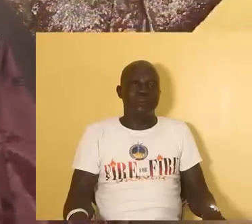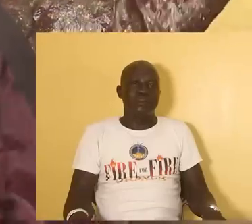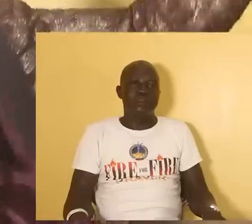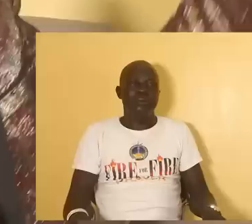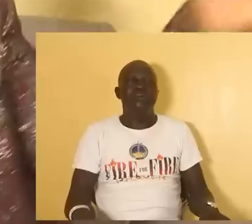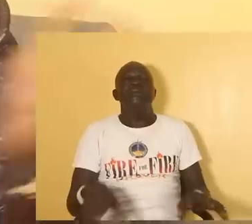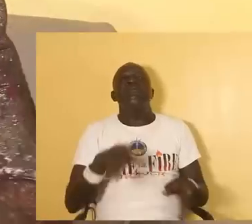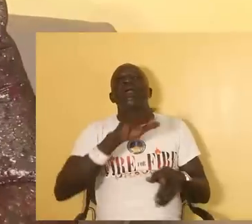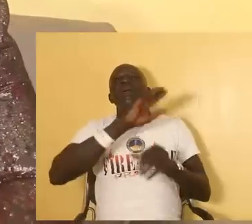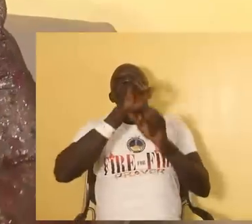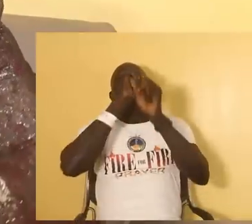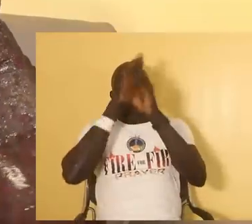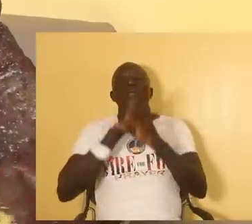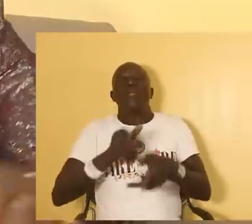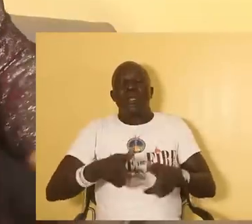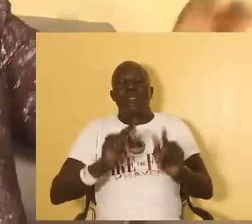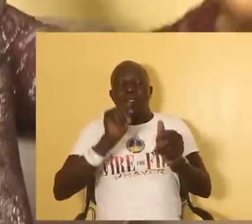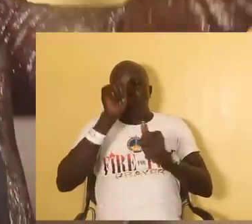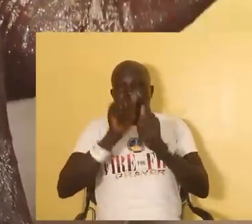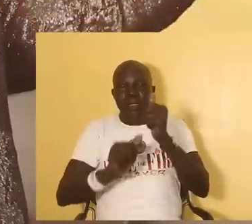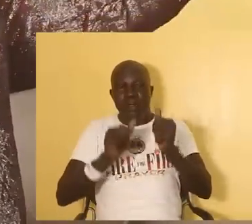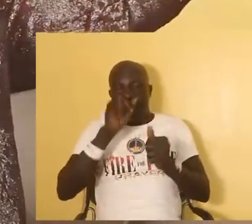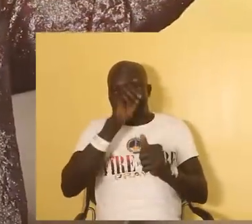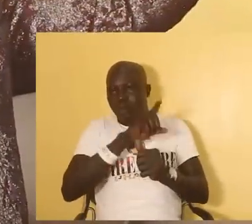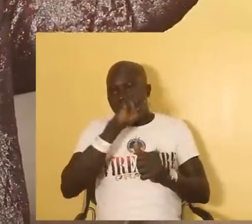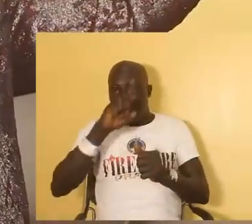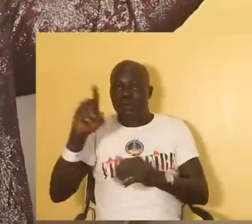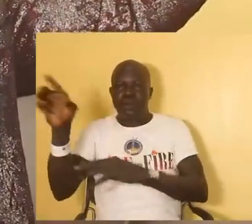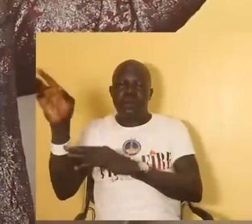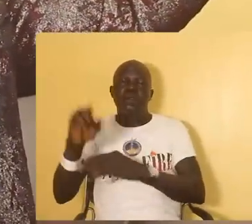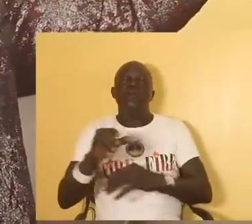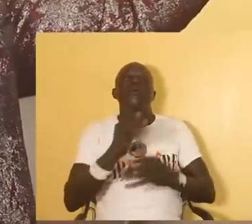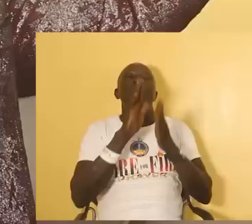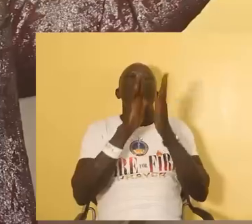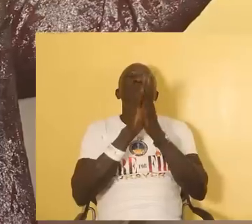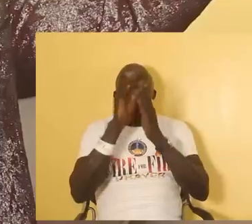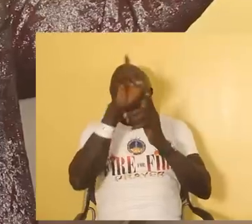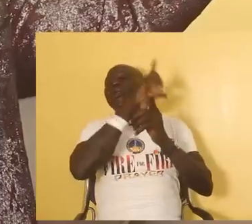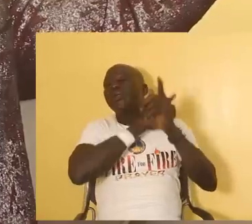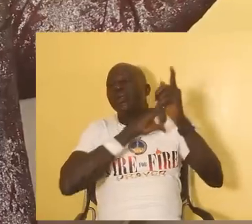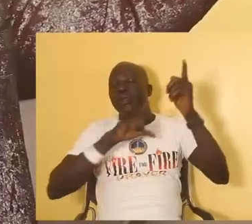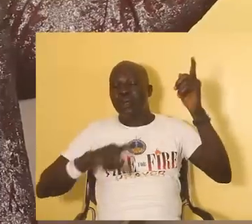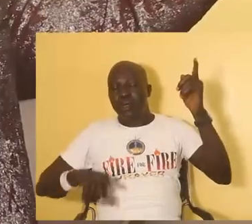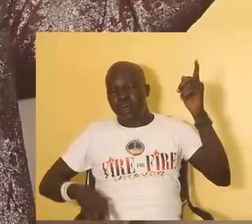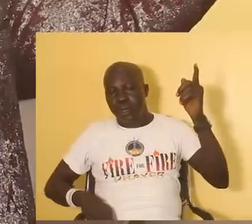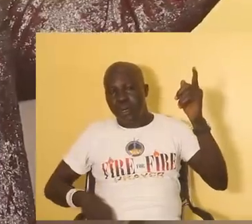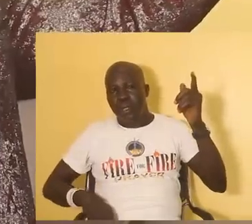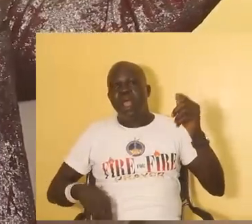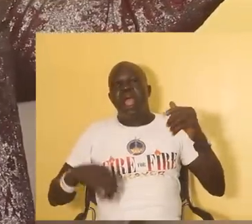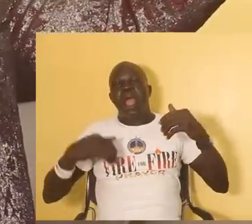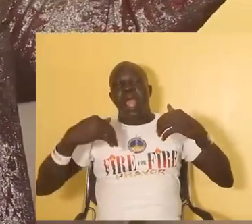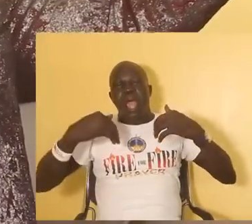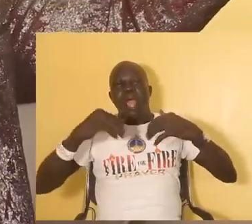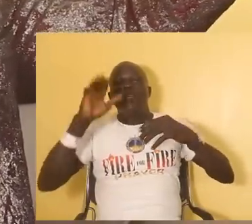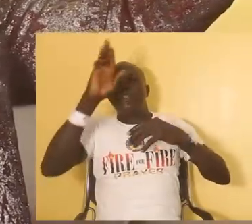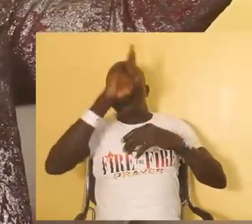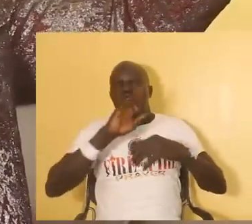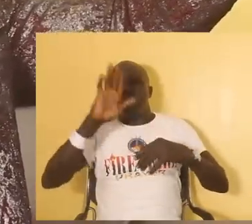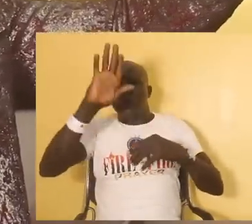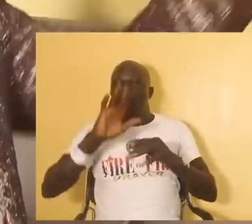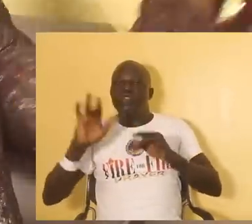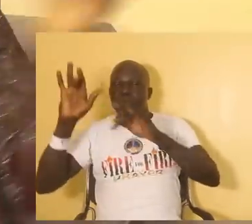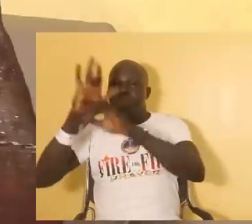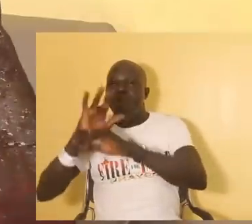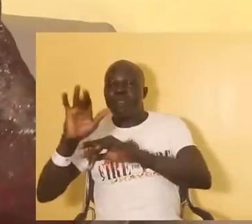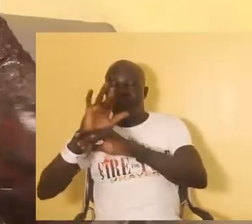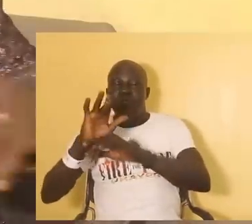Amen. Let everybody pray. We will just shout. Oh Lord. Oh Lord. Fia no loud let the Nigeria with